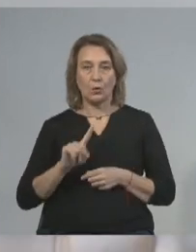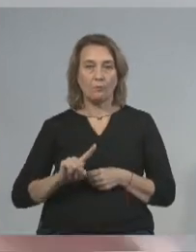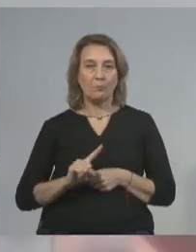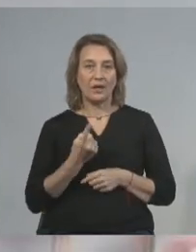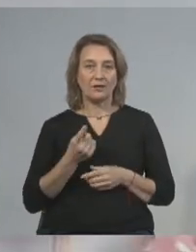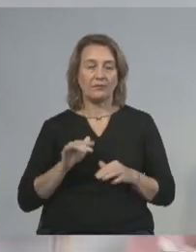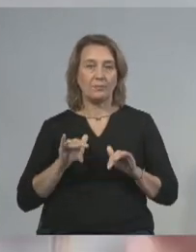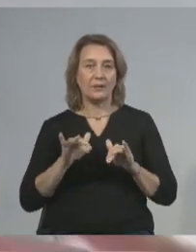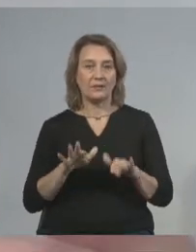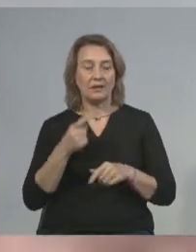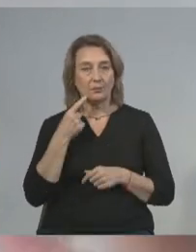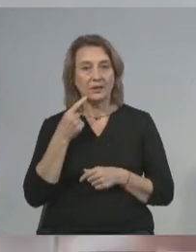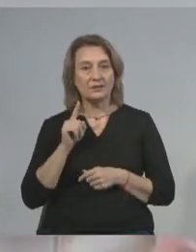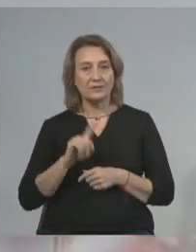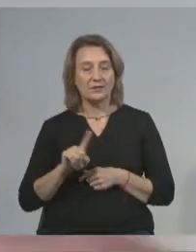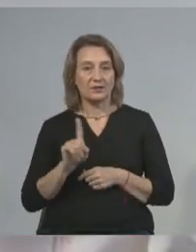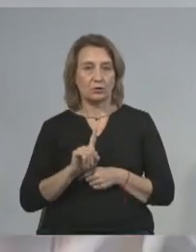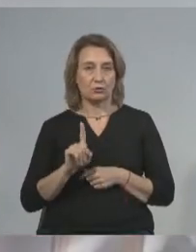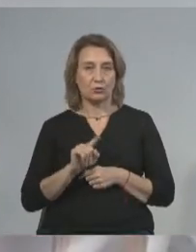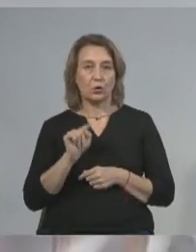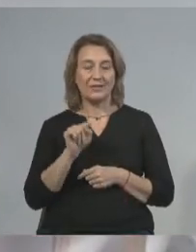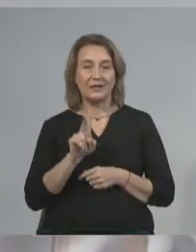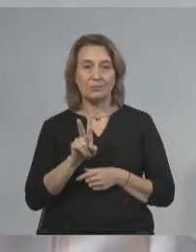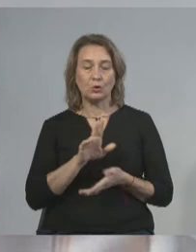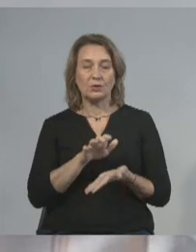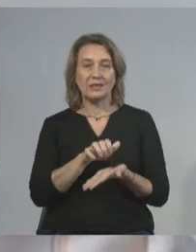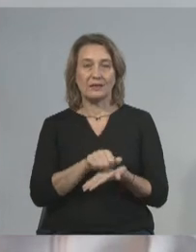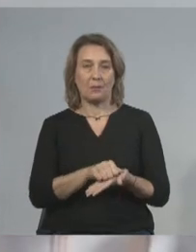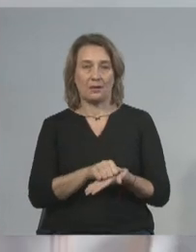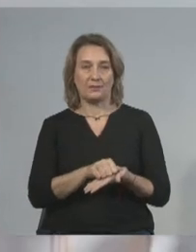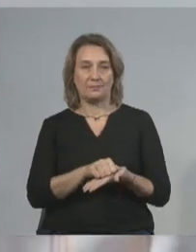so the first and it's uh